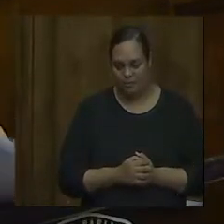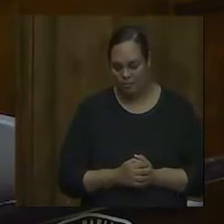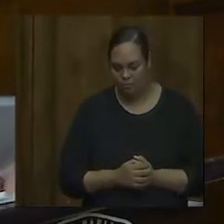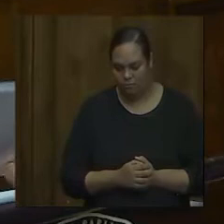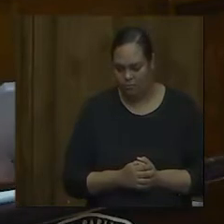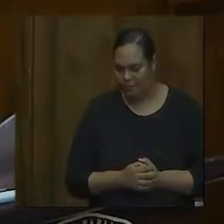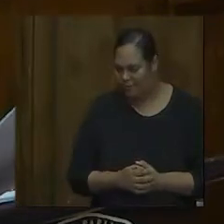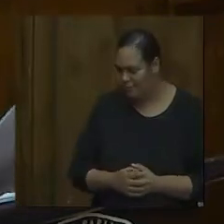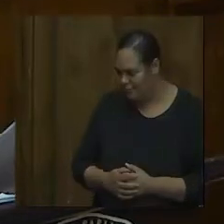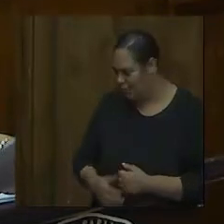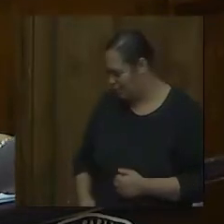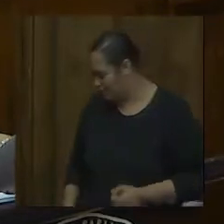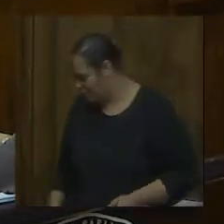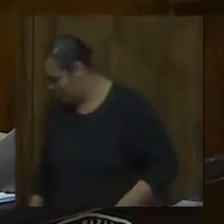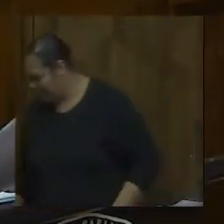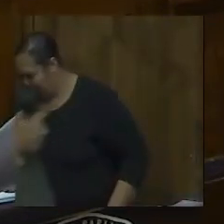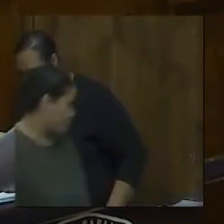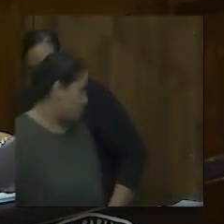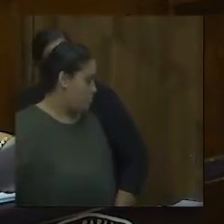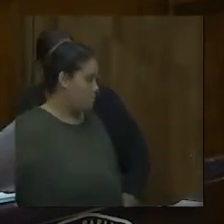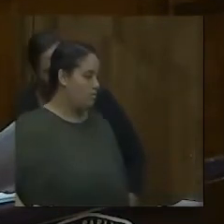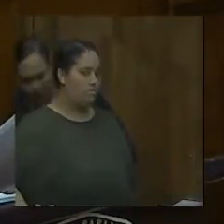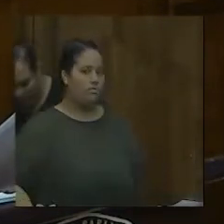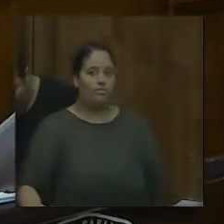It is clear, with the